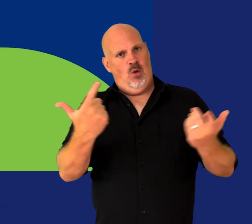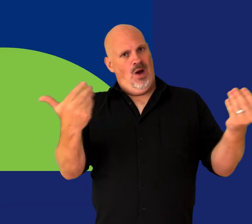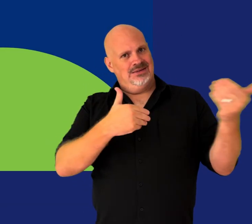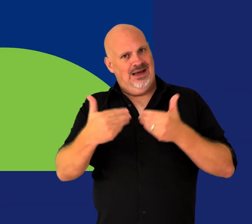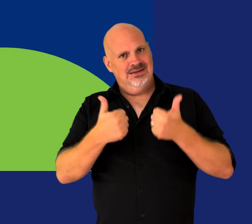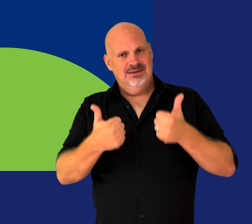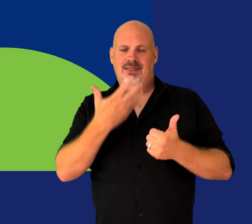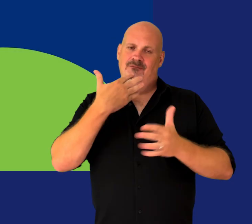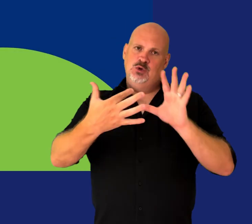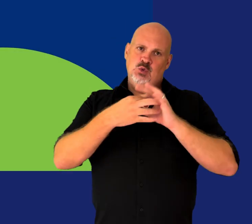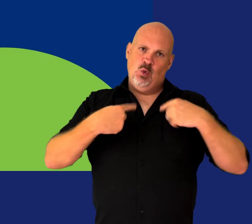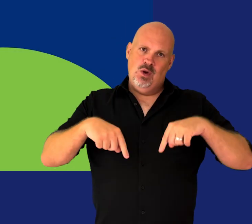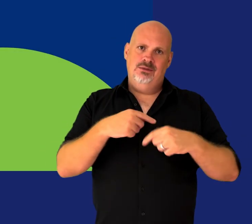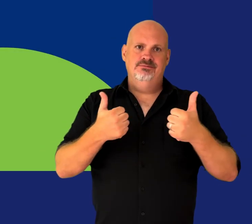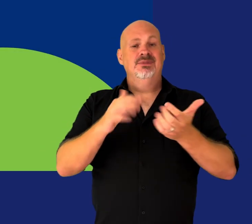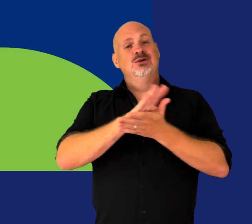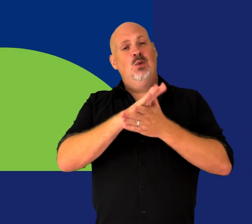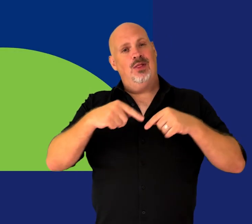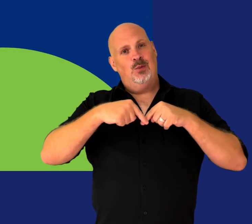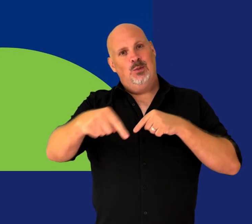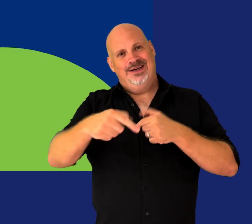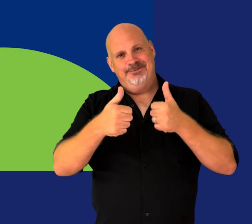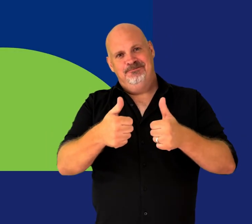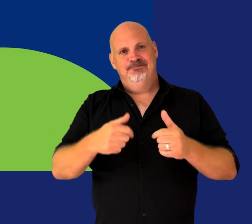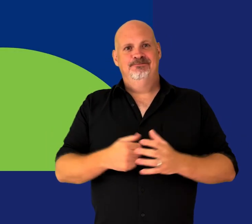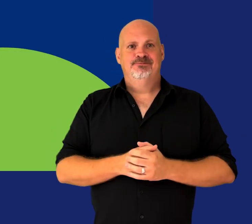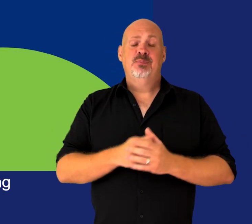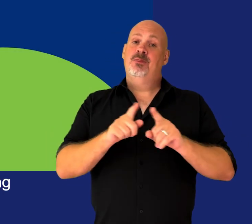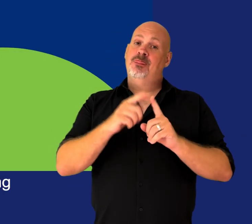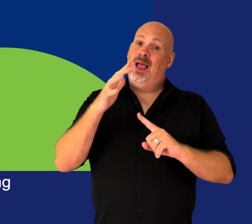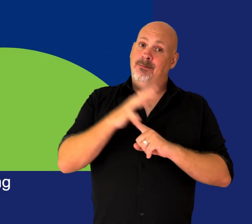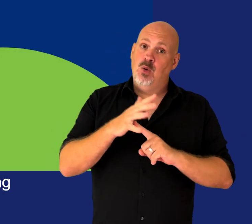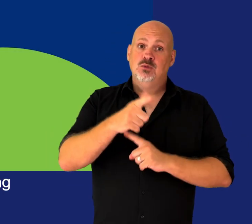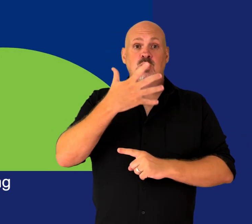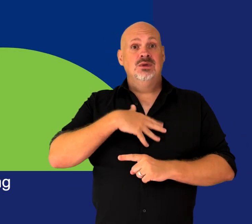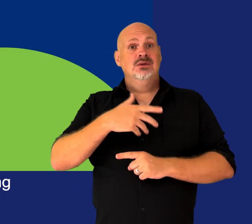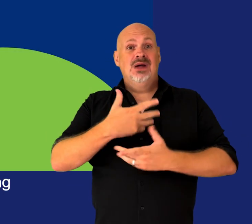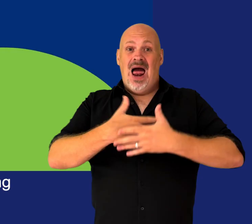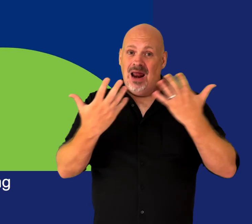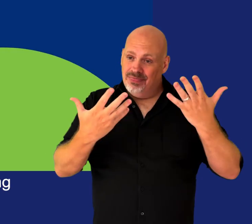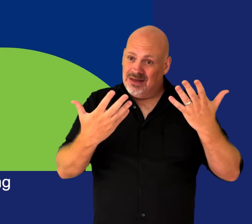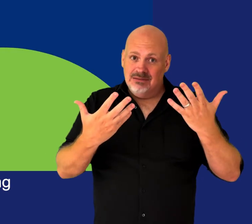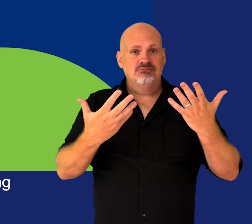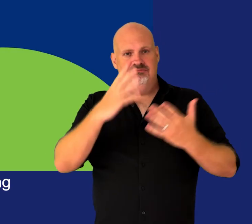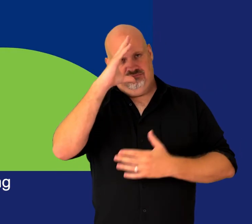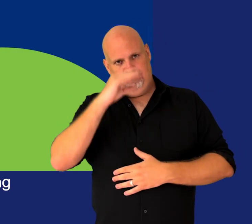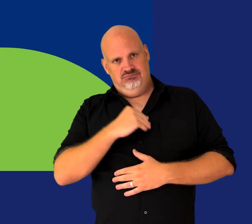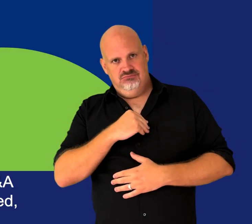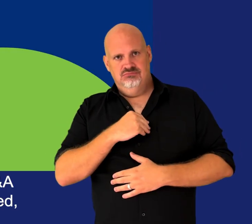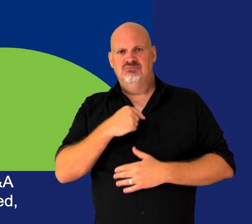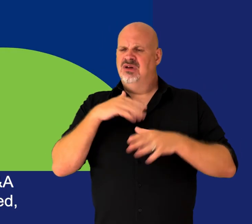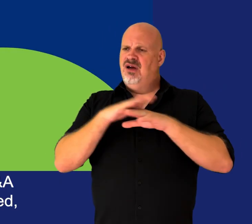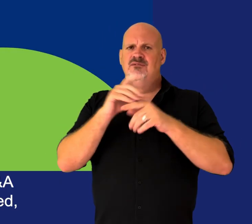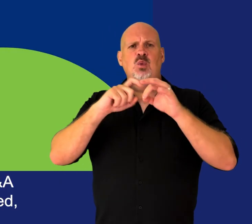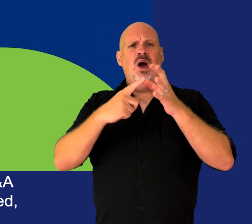everyone, thank you for attending. Thank you for joining us. Enjoy the rest of your week. And importantly, if you need anything from us, then let us know. I